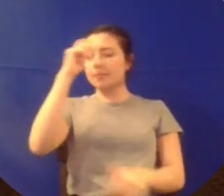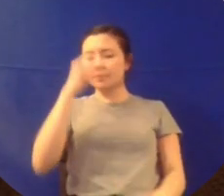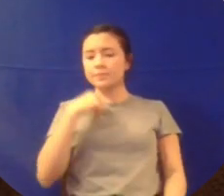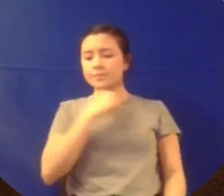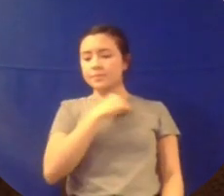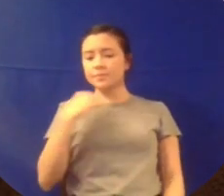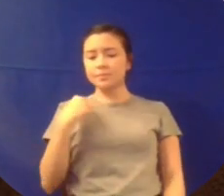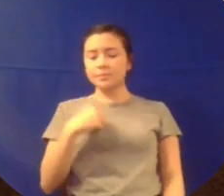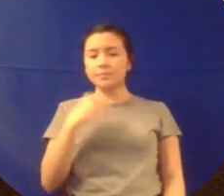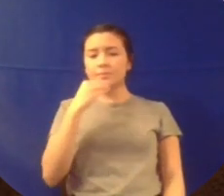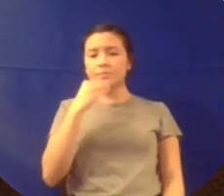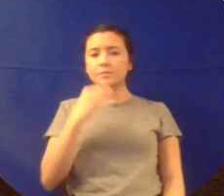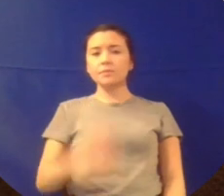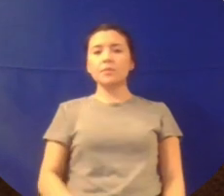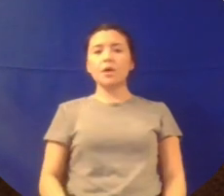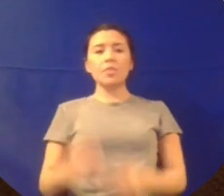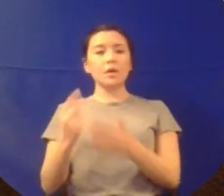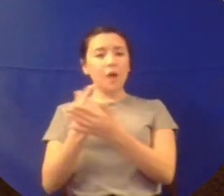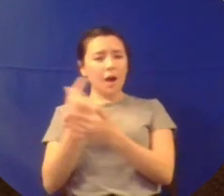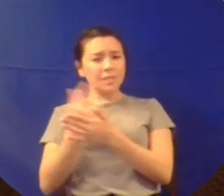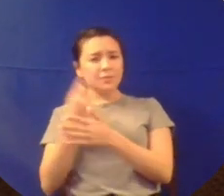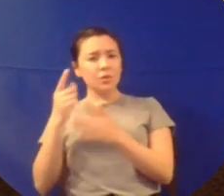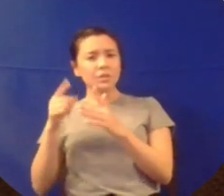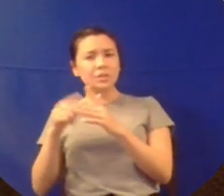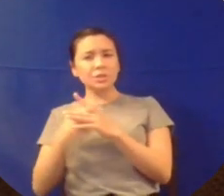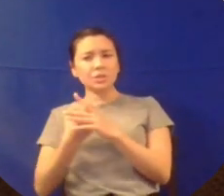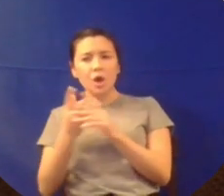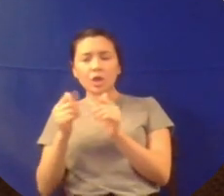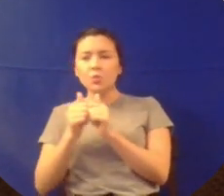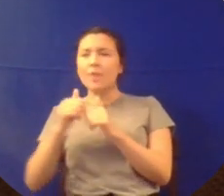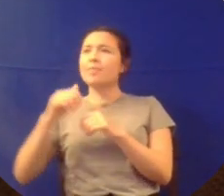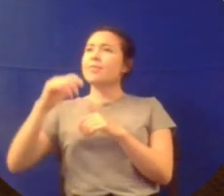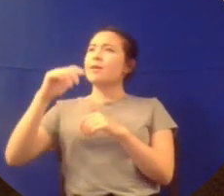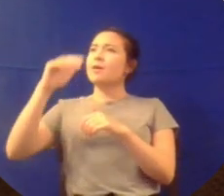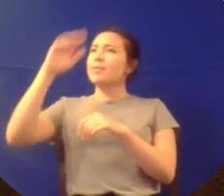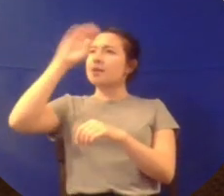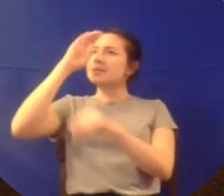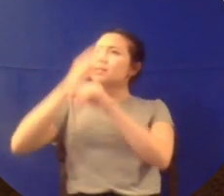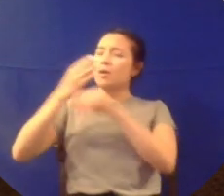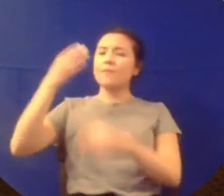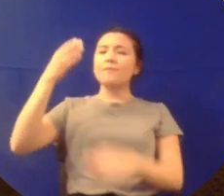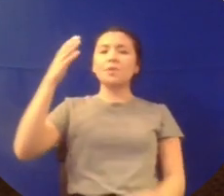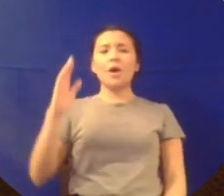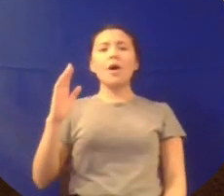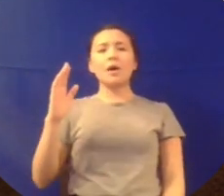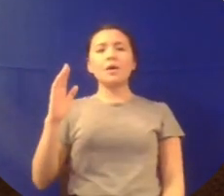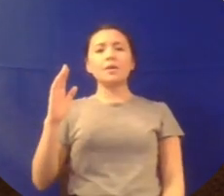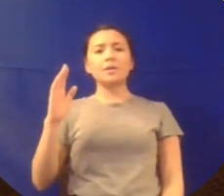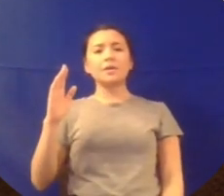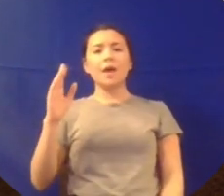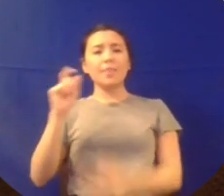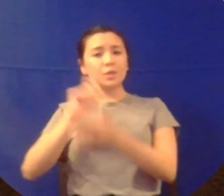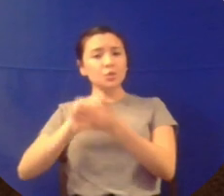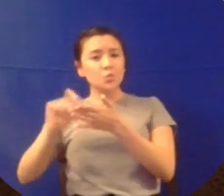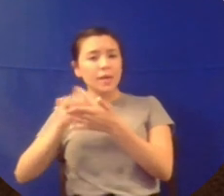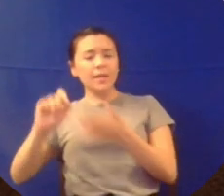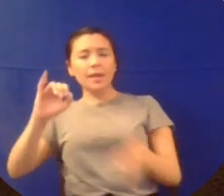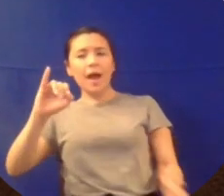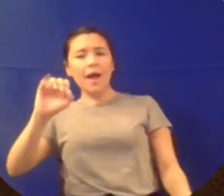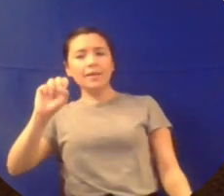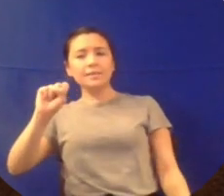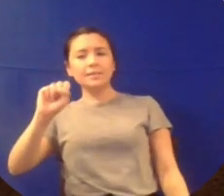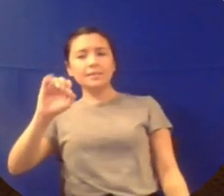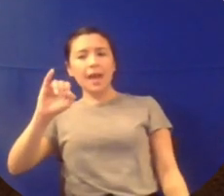The beginning of the Gospel of Jesus Christ, the Son of God. As it is written in Isaiah the